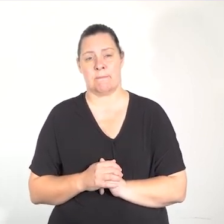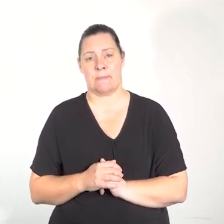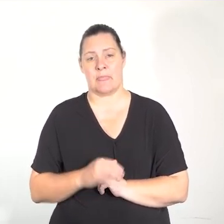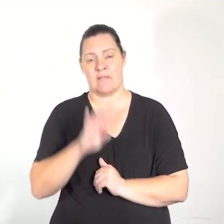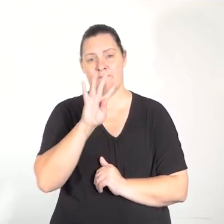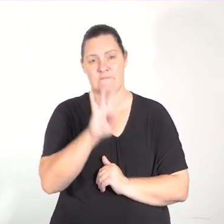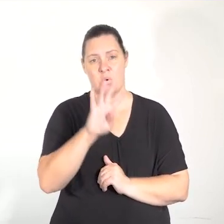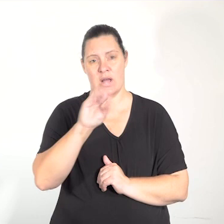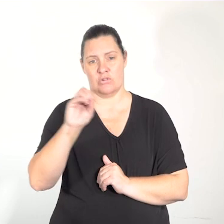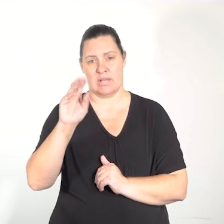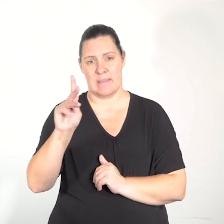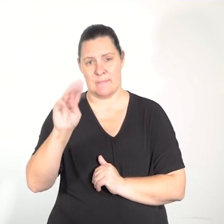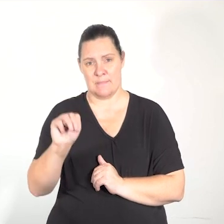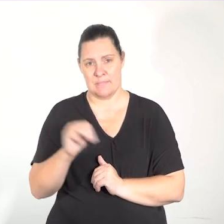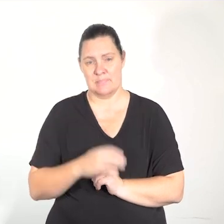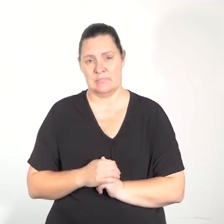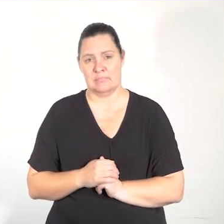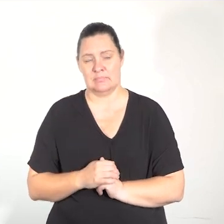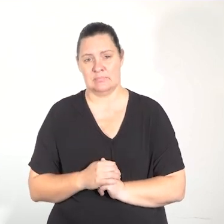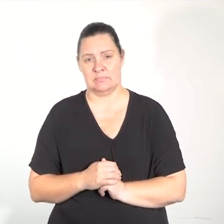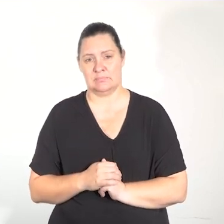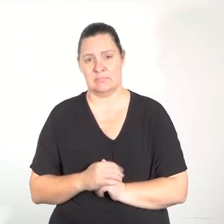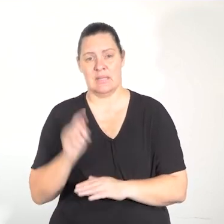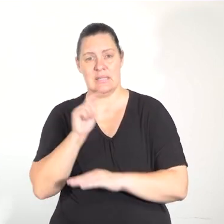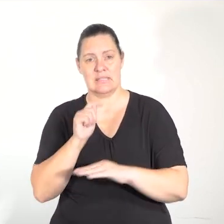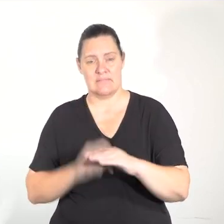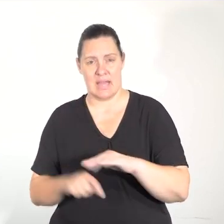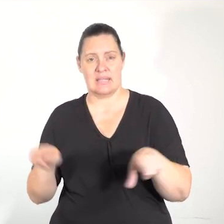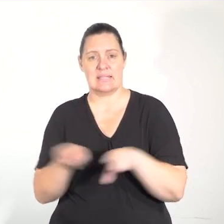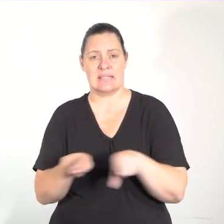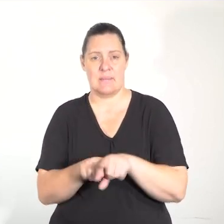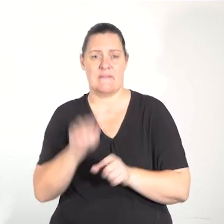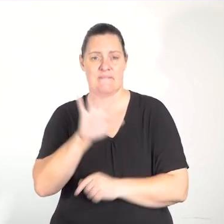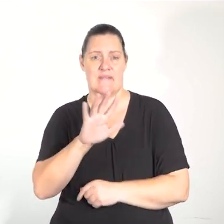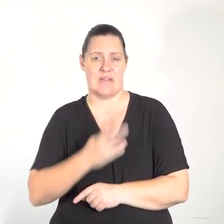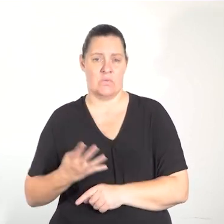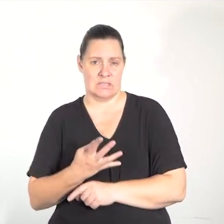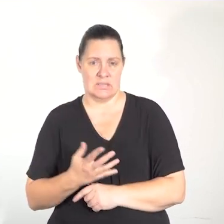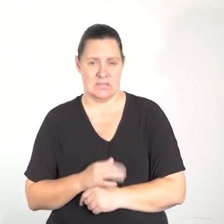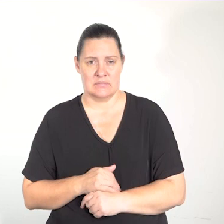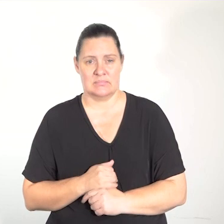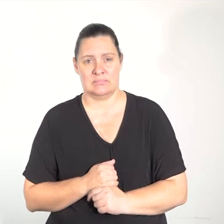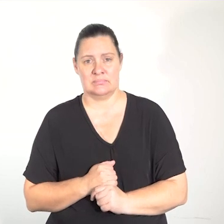have 400 kilometers, and that is divided by the same 5 hours.